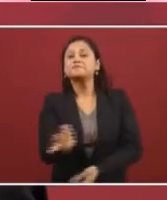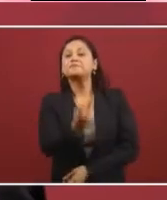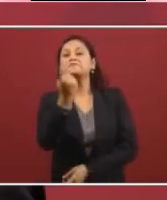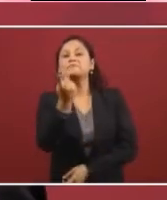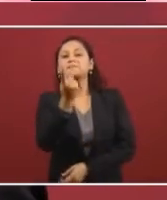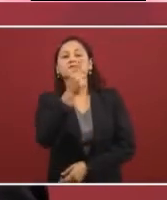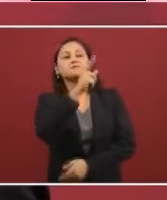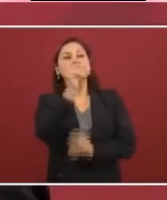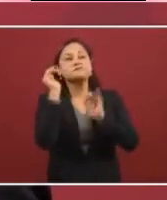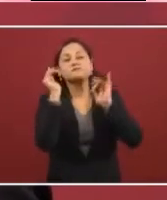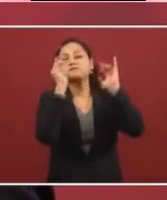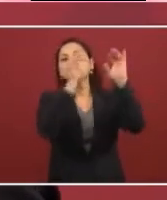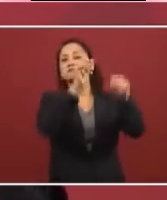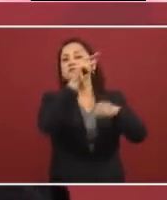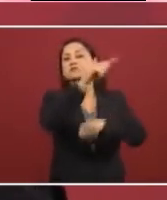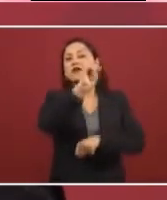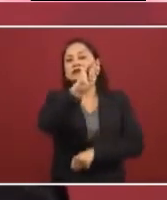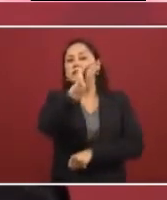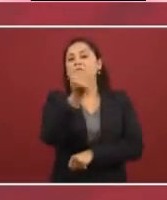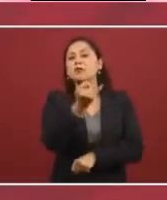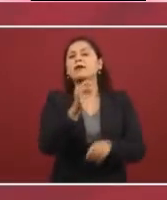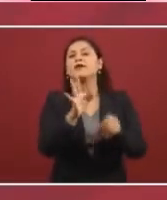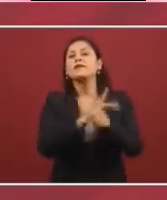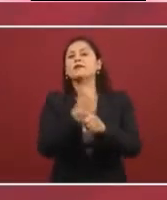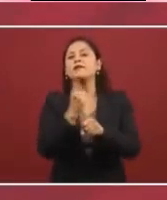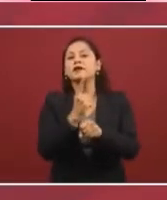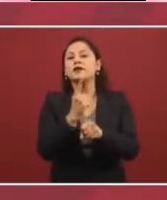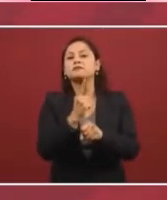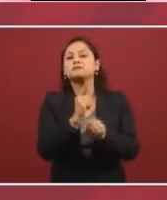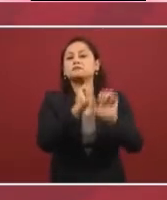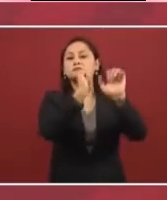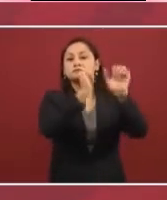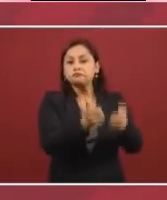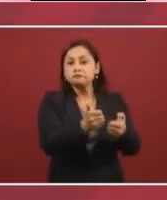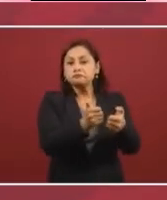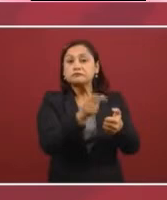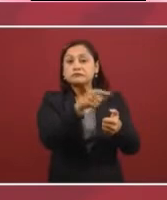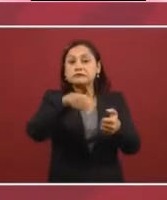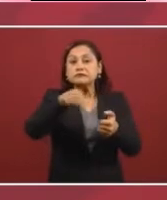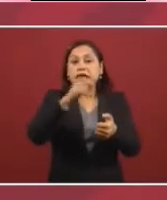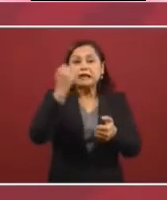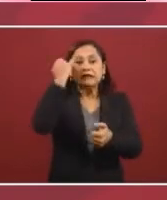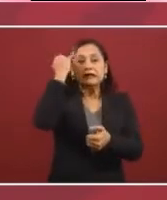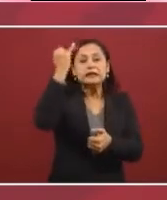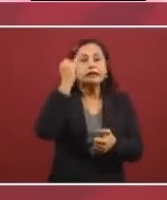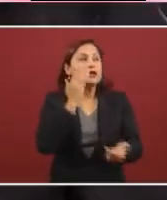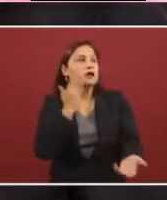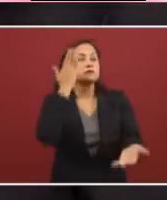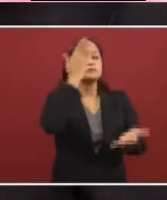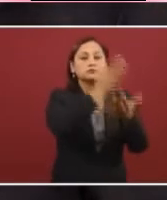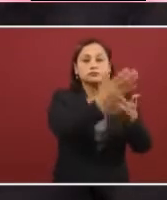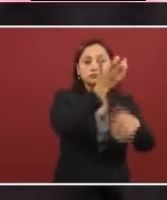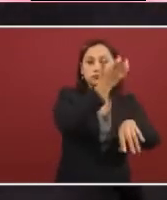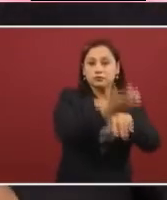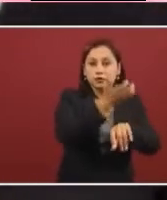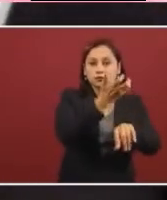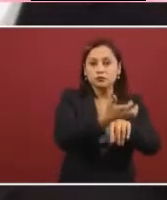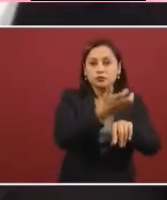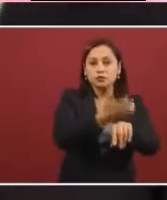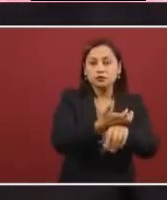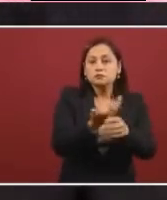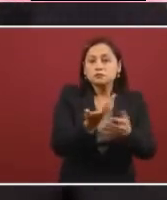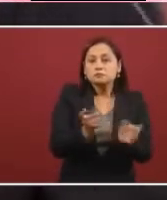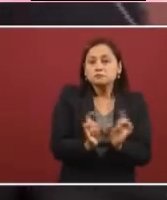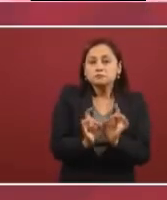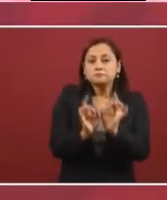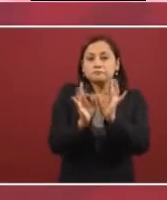Why did they go to Tijuana? Because they wanted to go to the other side, and for one reason or another, they